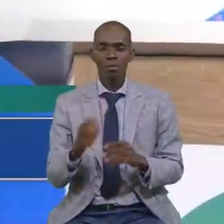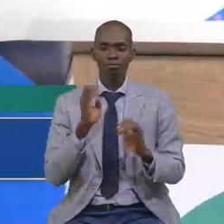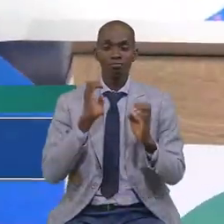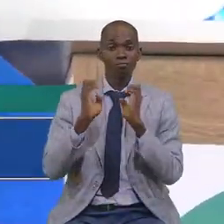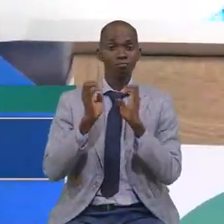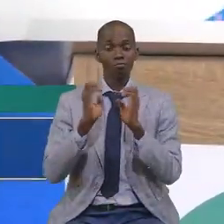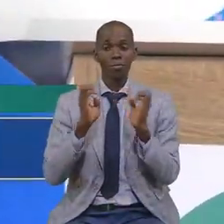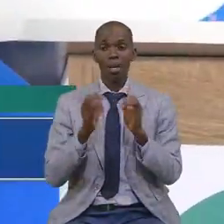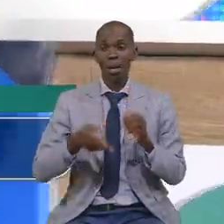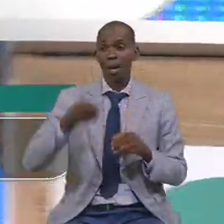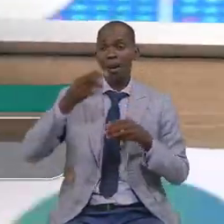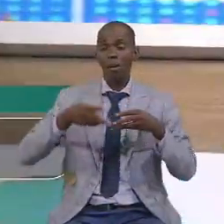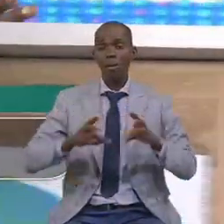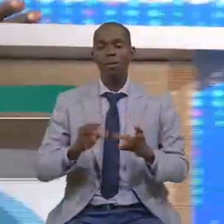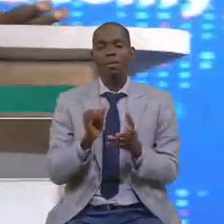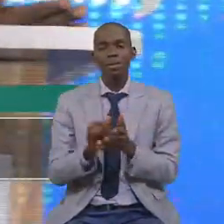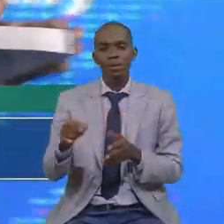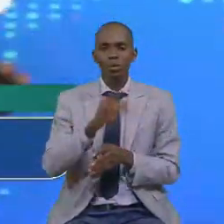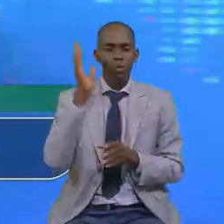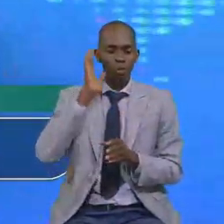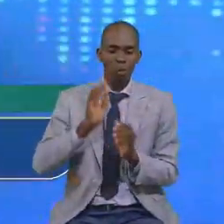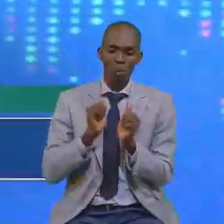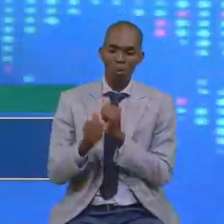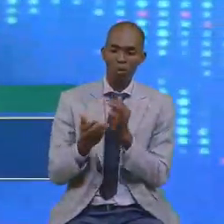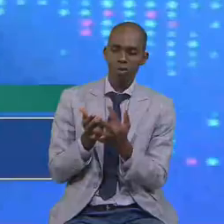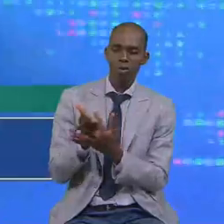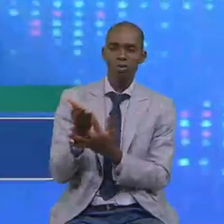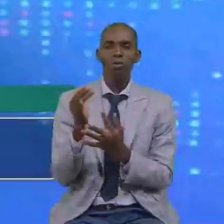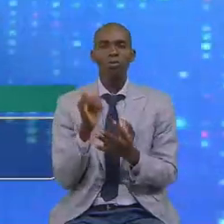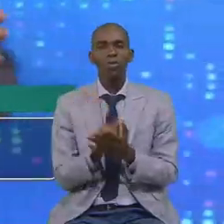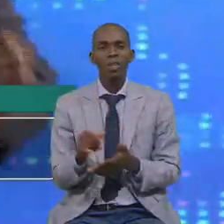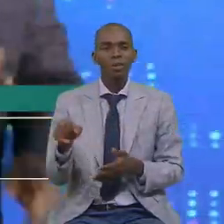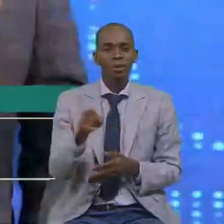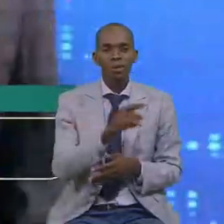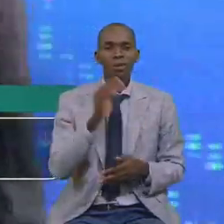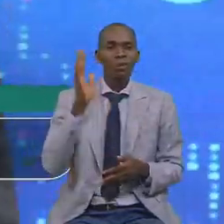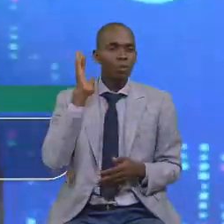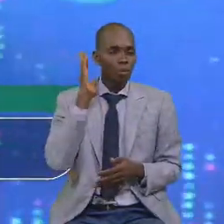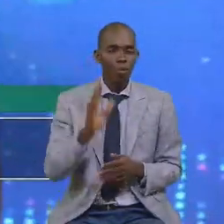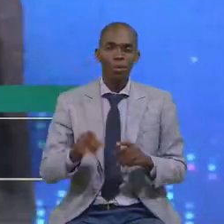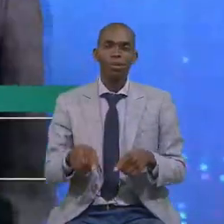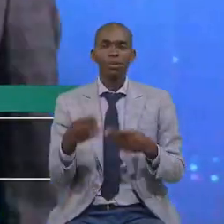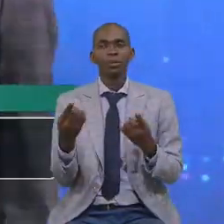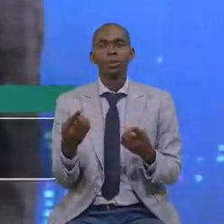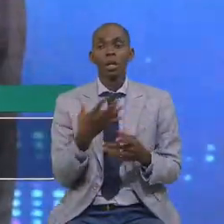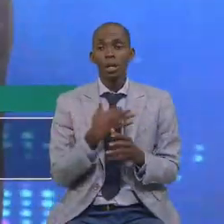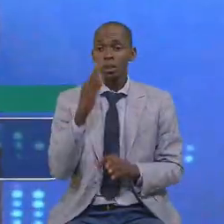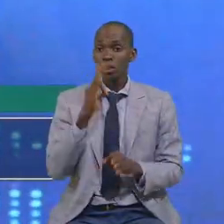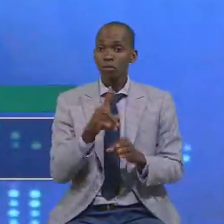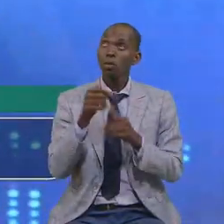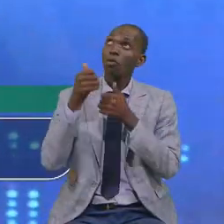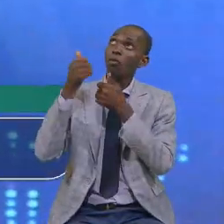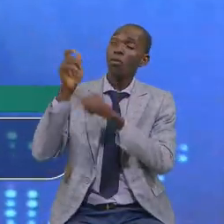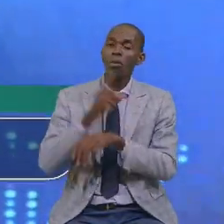way that you will go, that thou shouldest go. And if we follow the Lord, there's